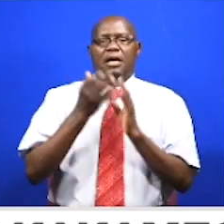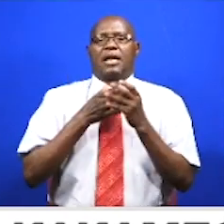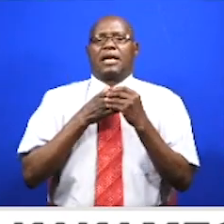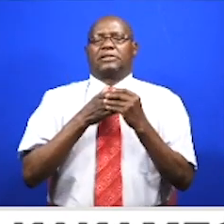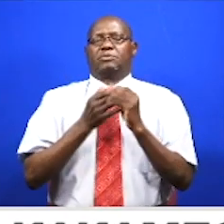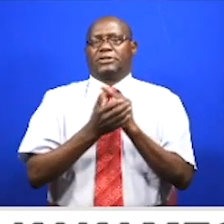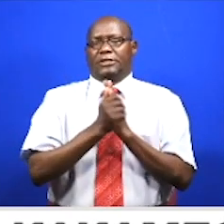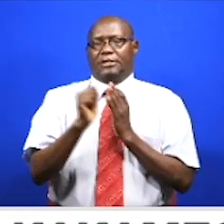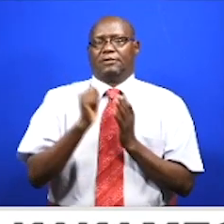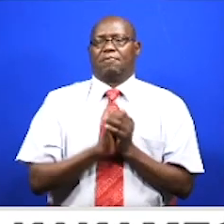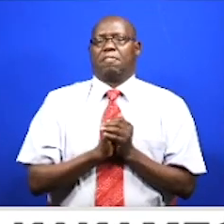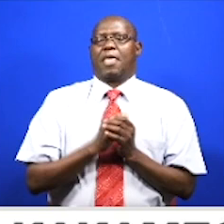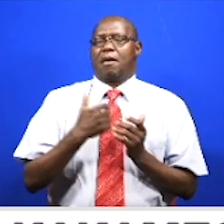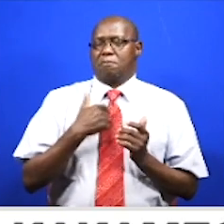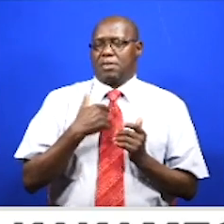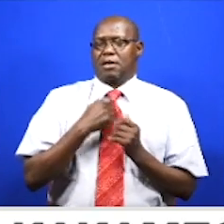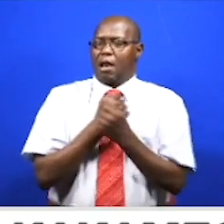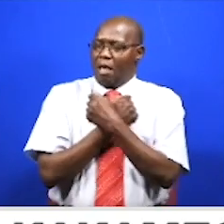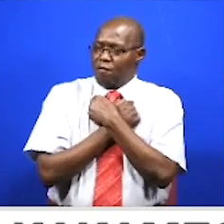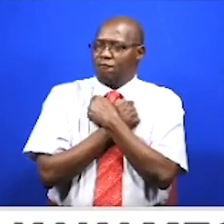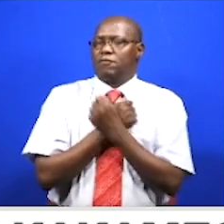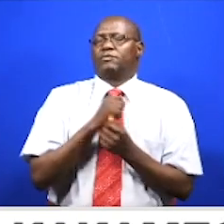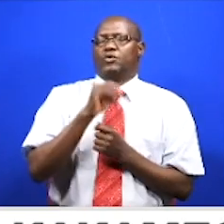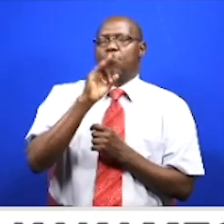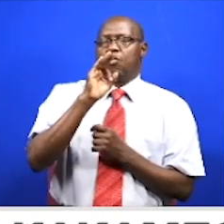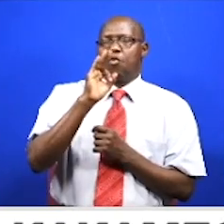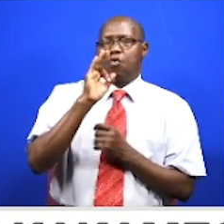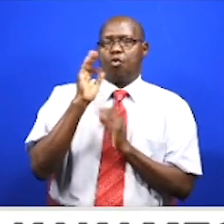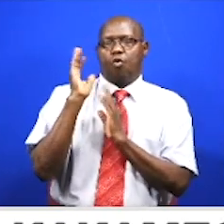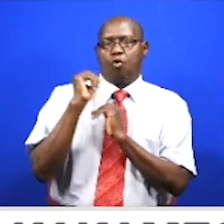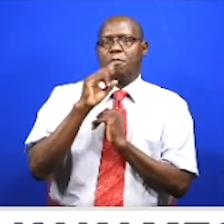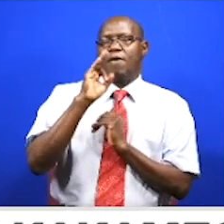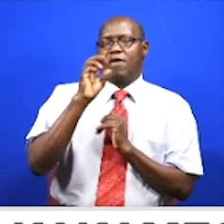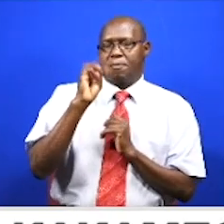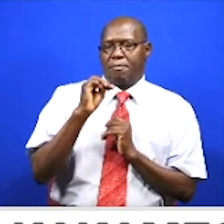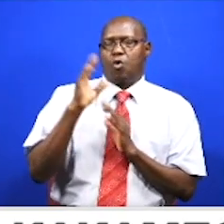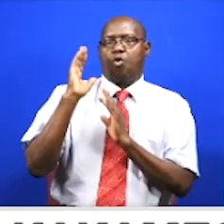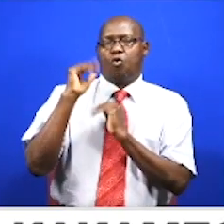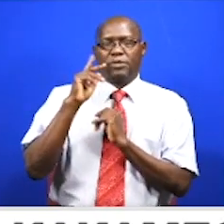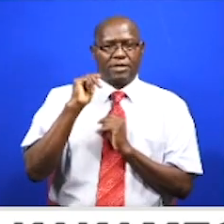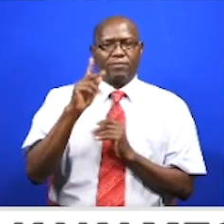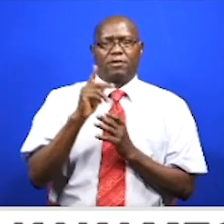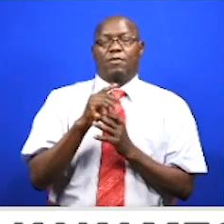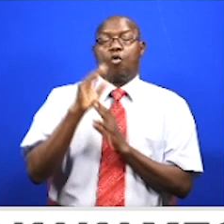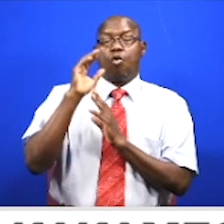of Hope TV and Hope FM. I started listening Hope FM in